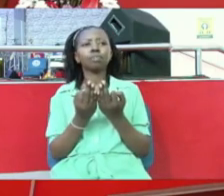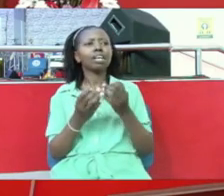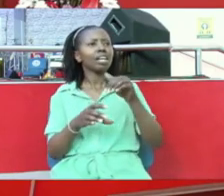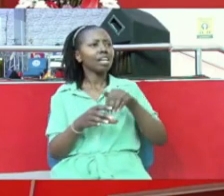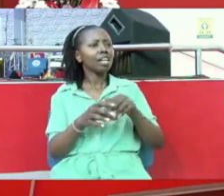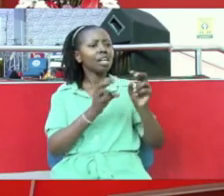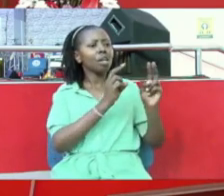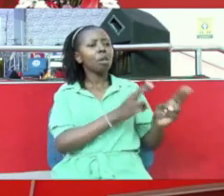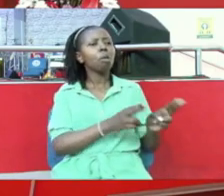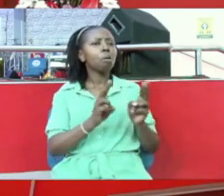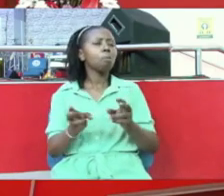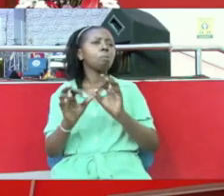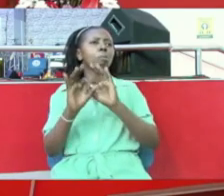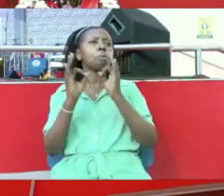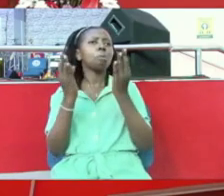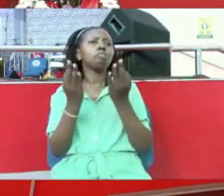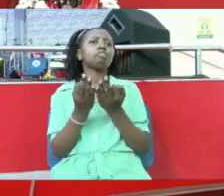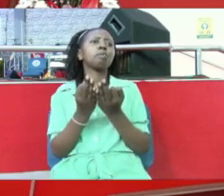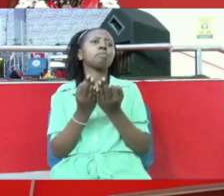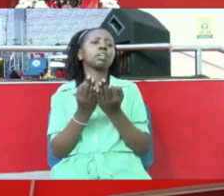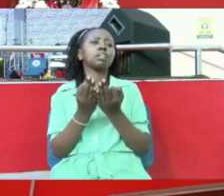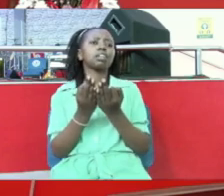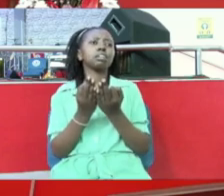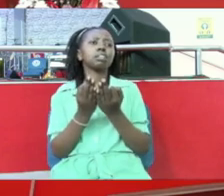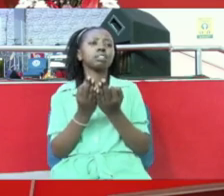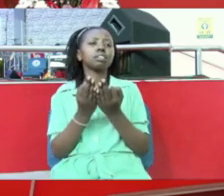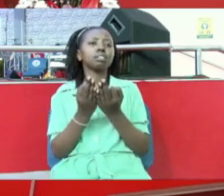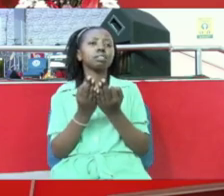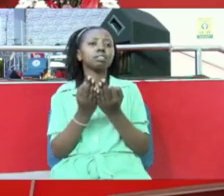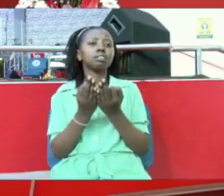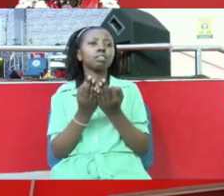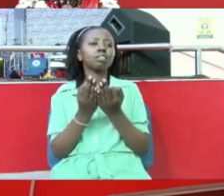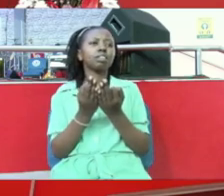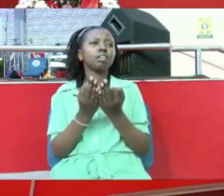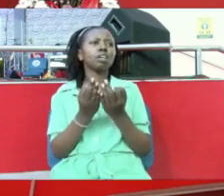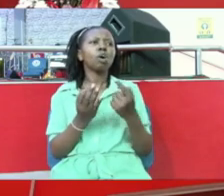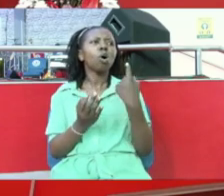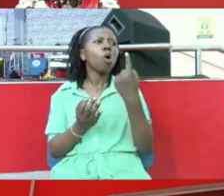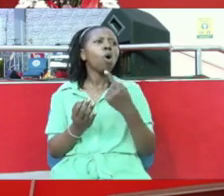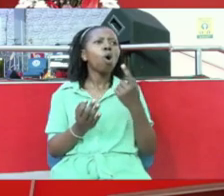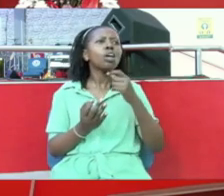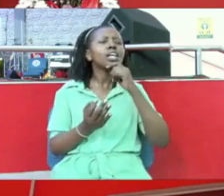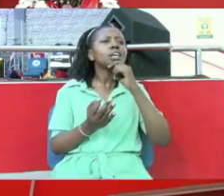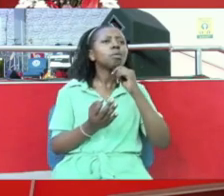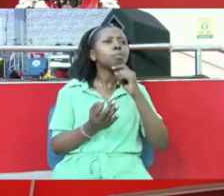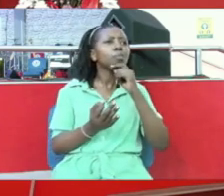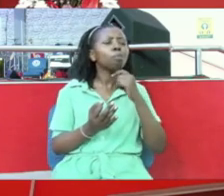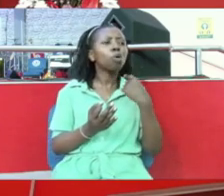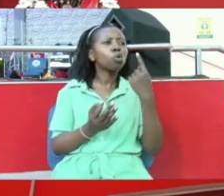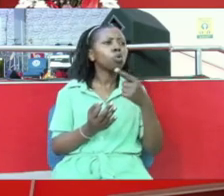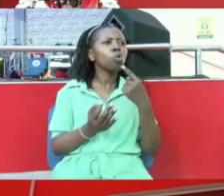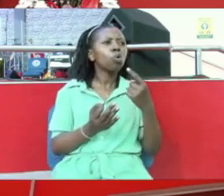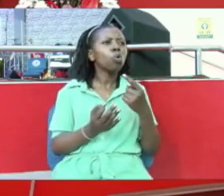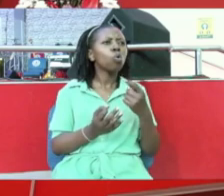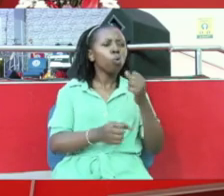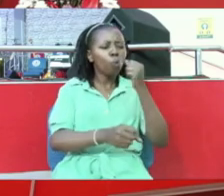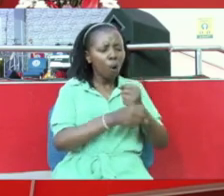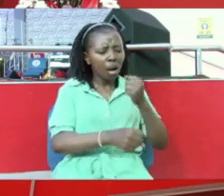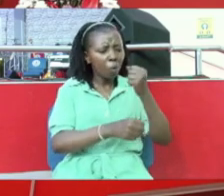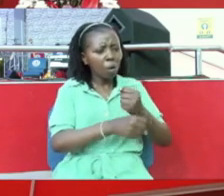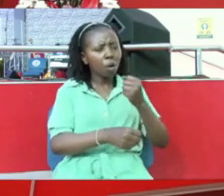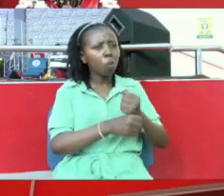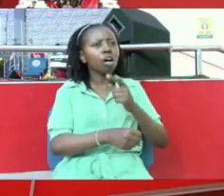In a normal family setup, it is the men who are known to hustle so that their families